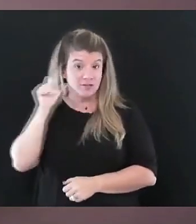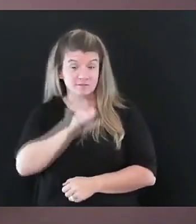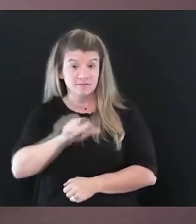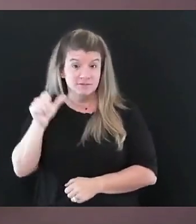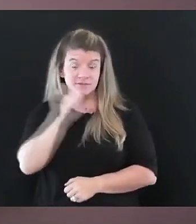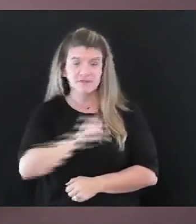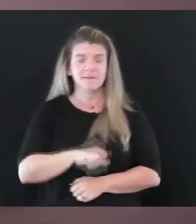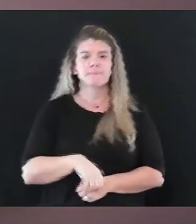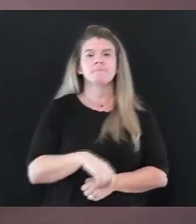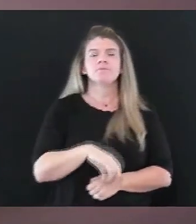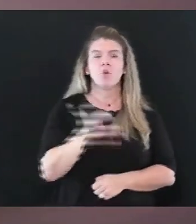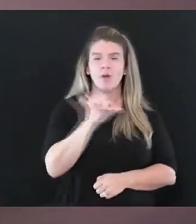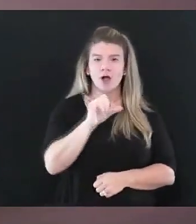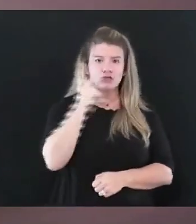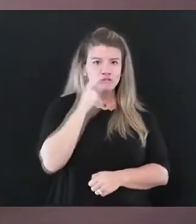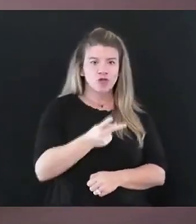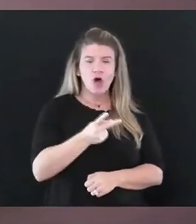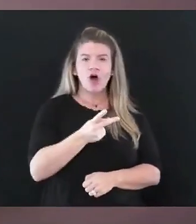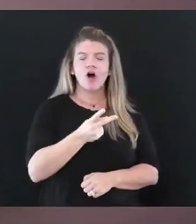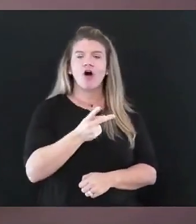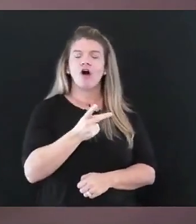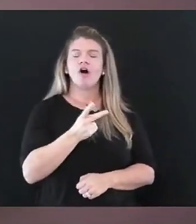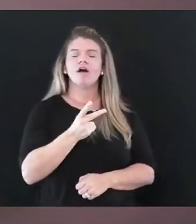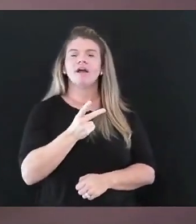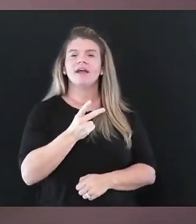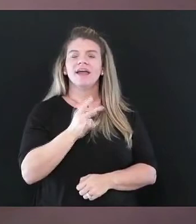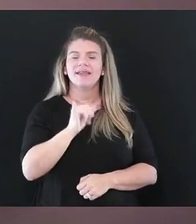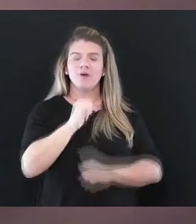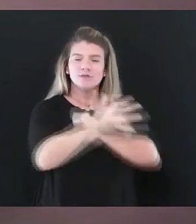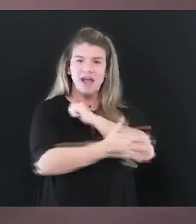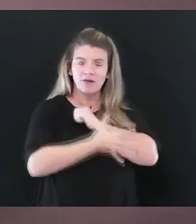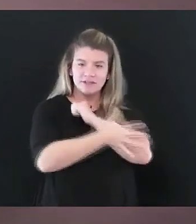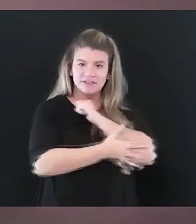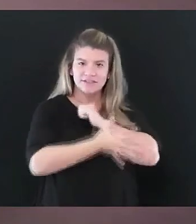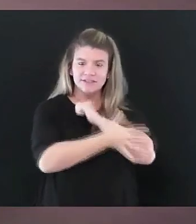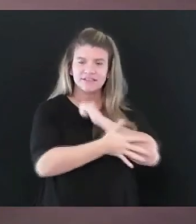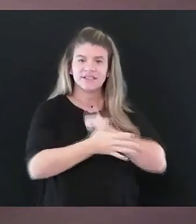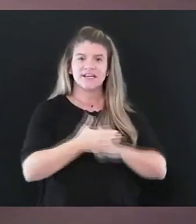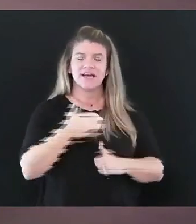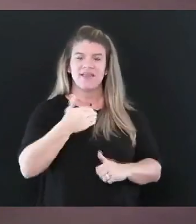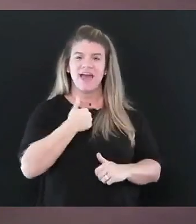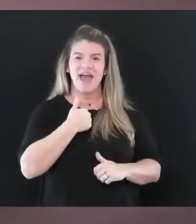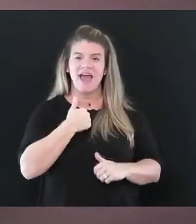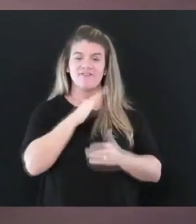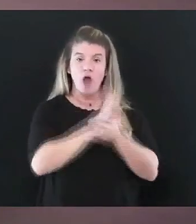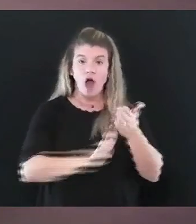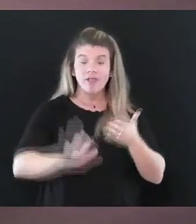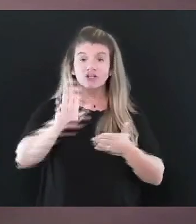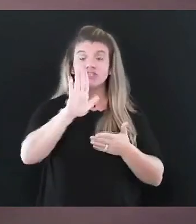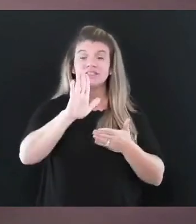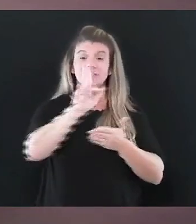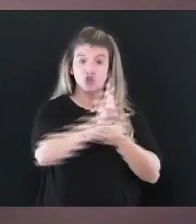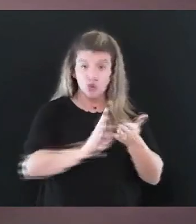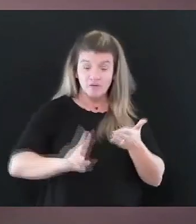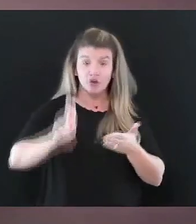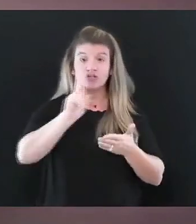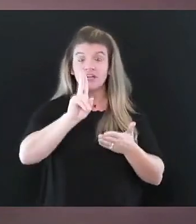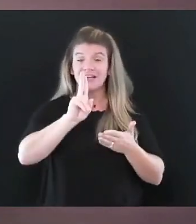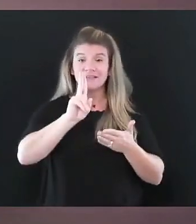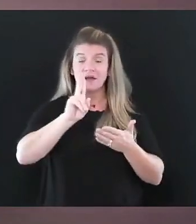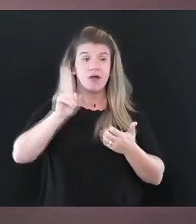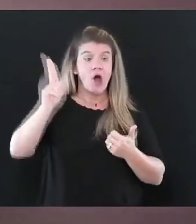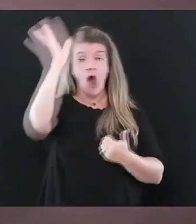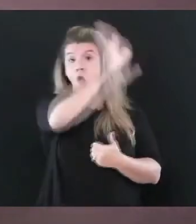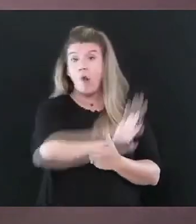in neighborhoods or in counties that have, colleges and universities around the